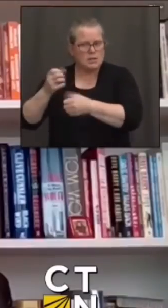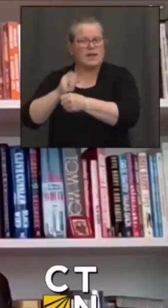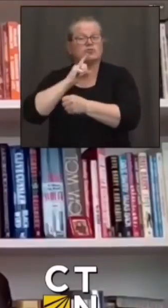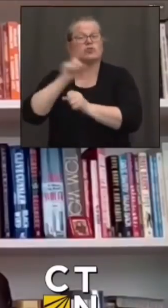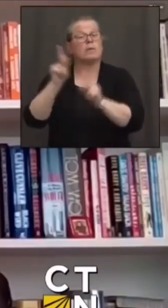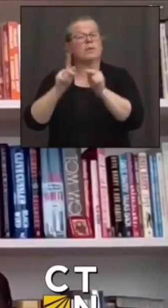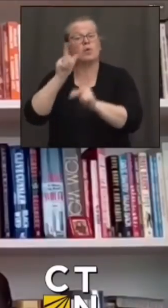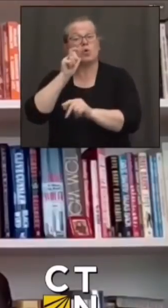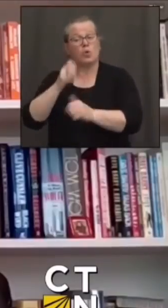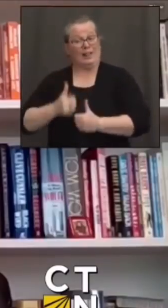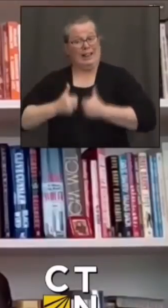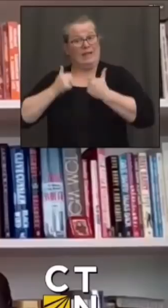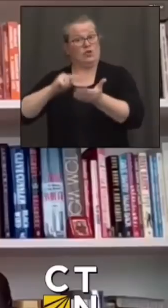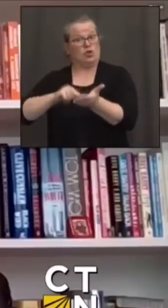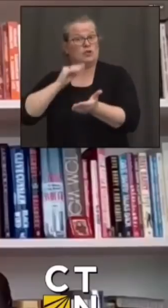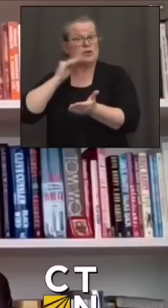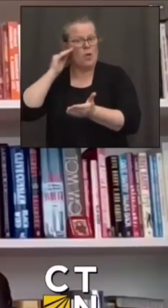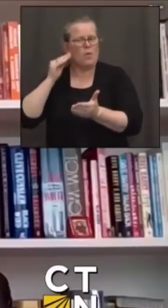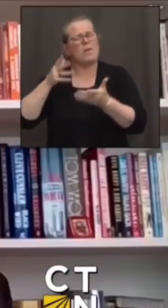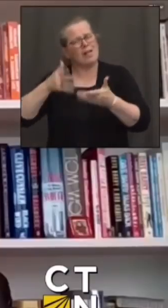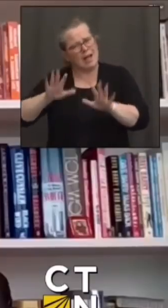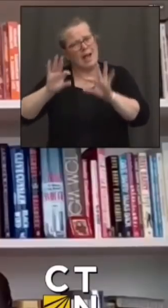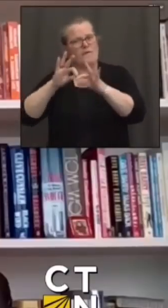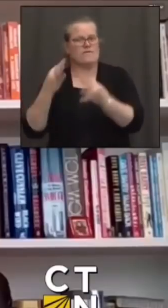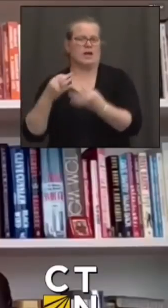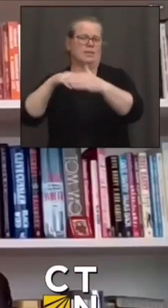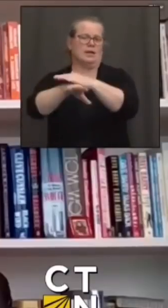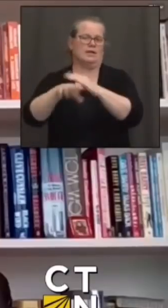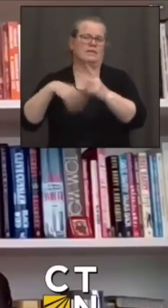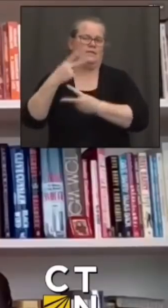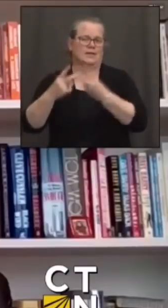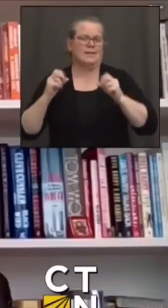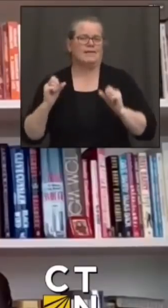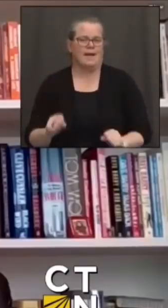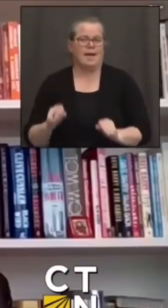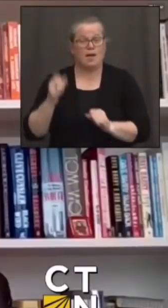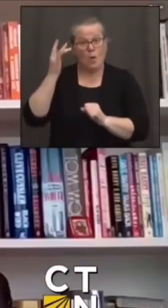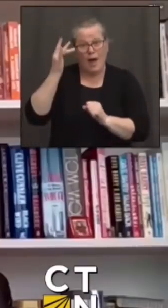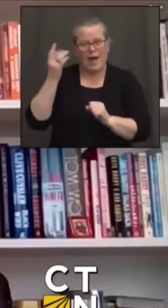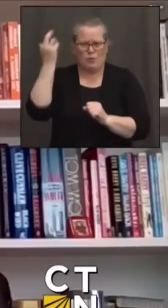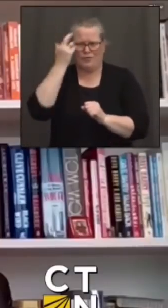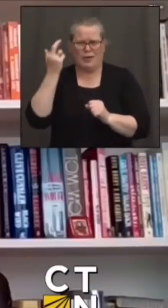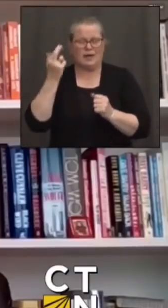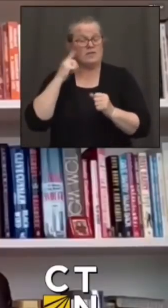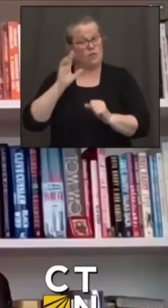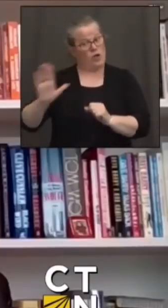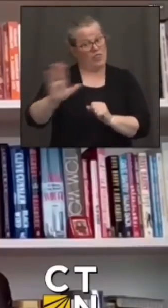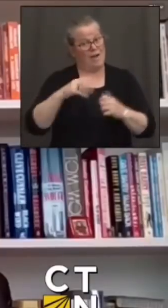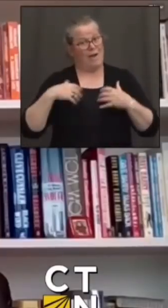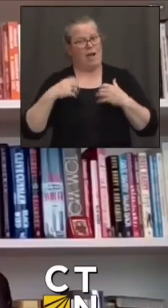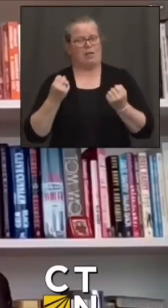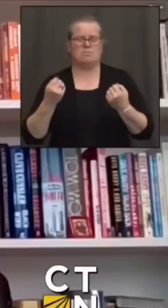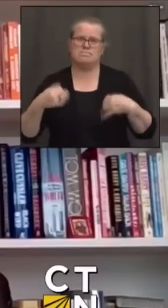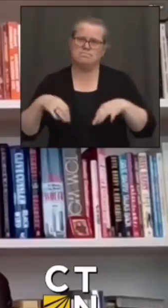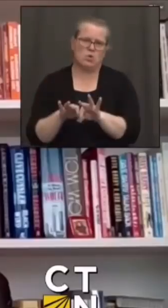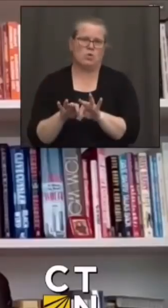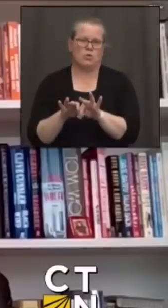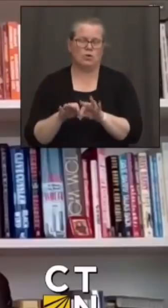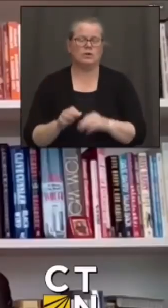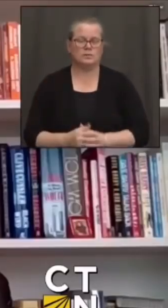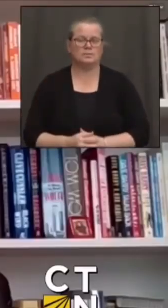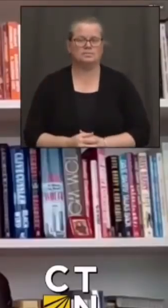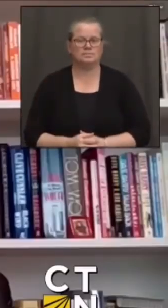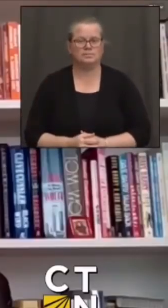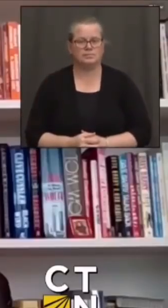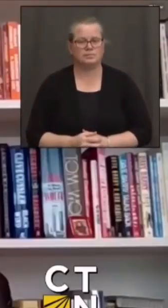in nursing homes have access to visitation, because as we've learned, it's critical for their well-being. How